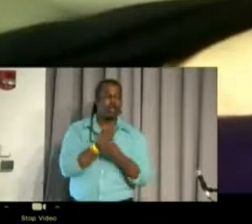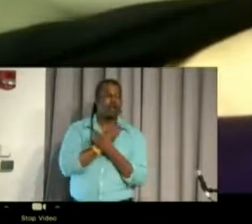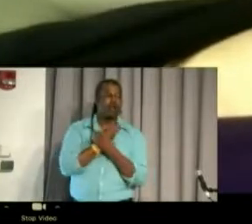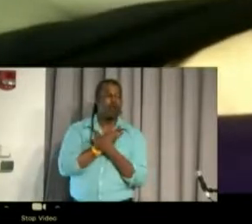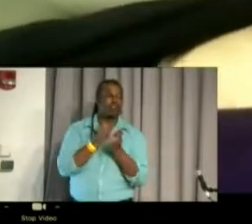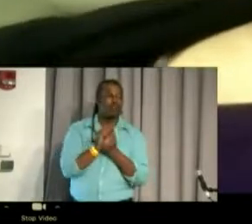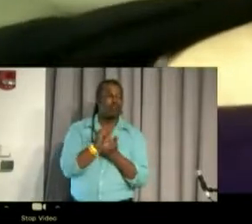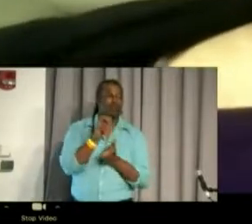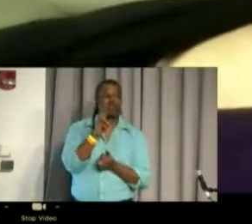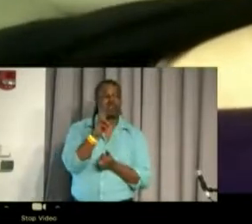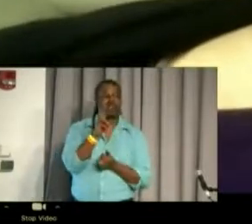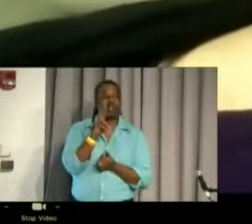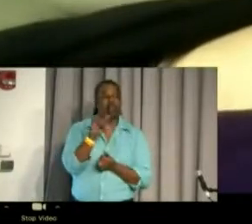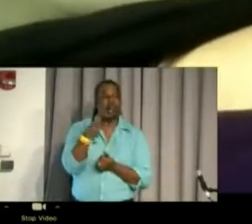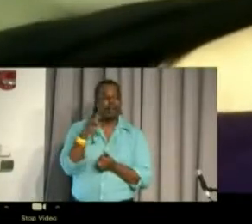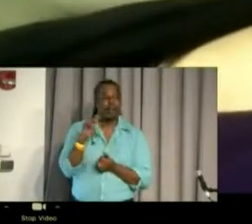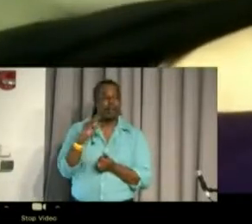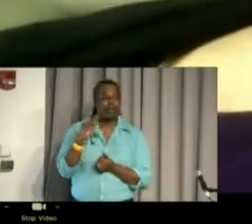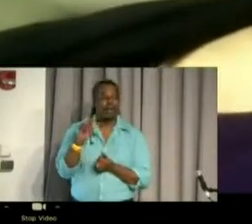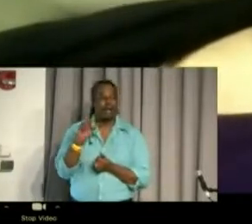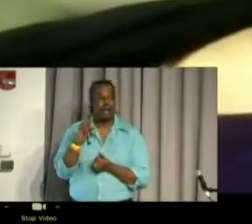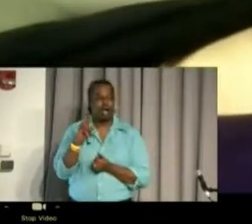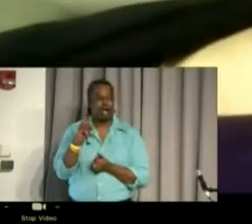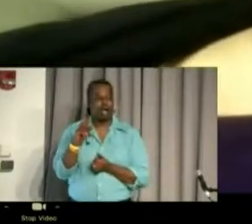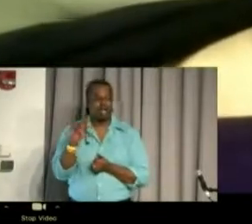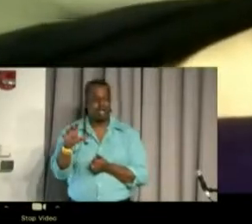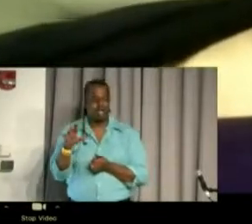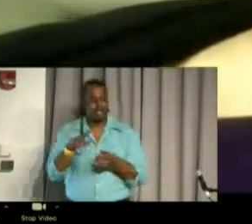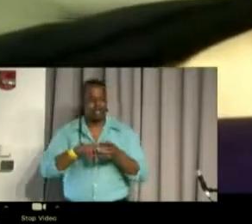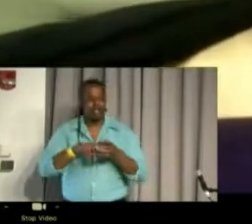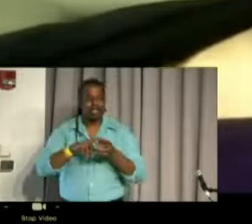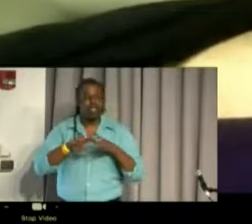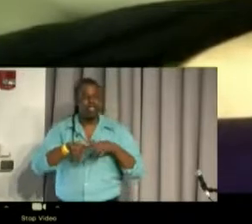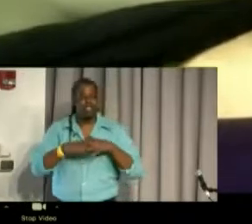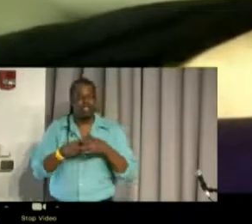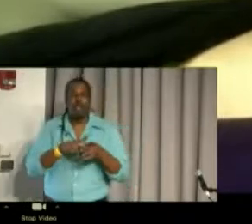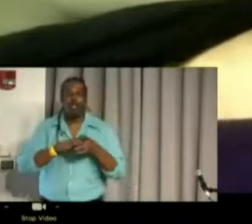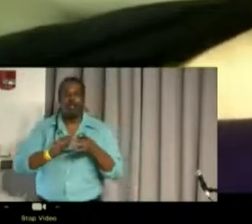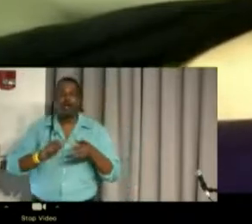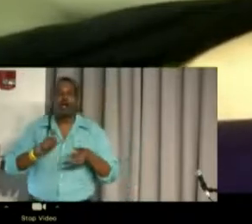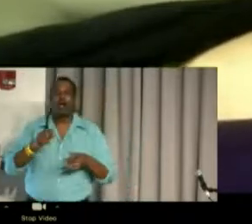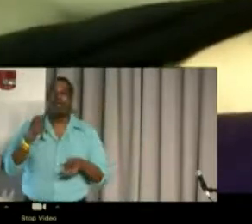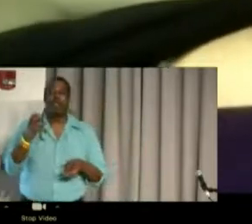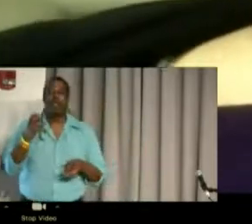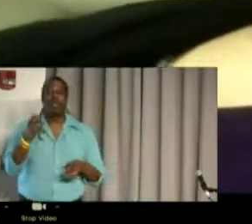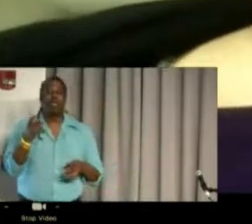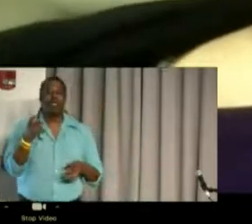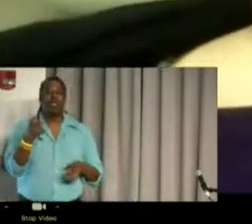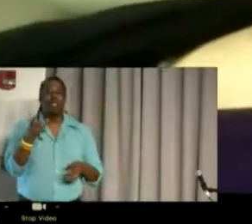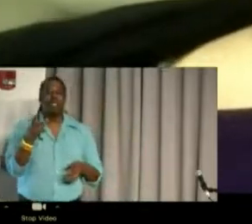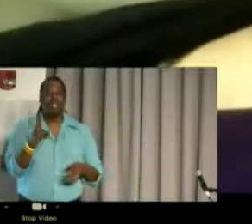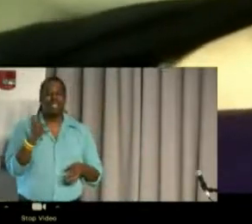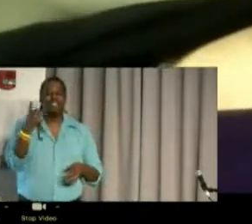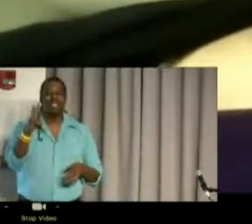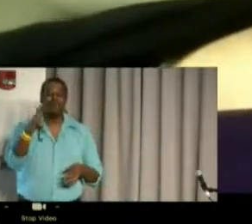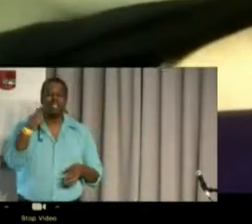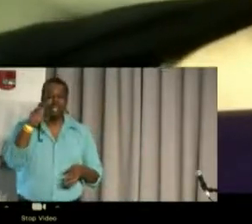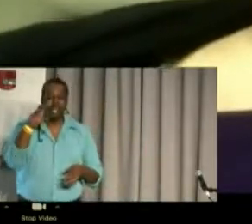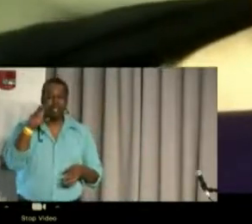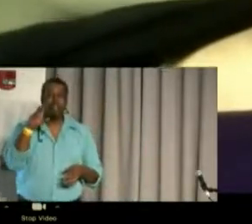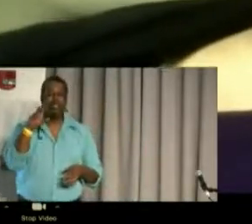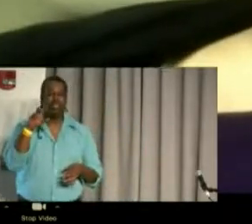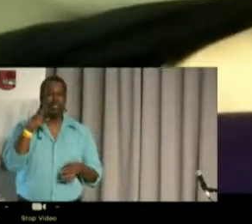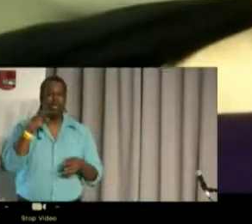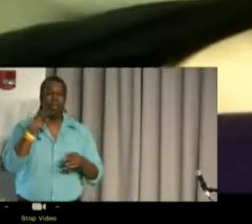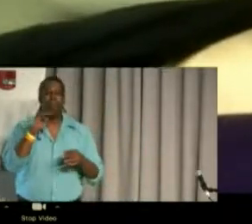uranium and arsenic, stemming from 17th and 18th century colonial mining in those places. So that's an